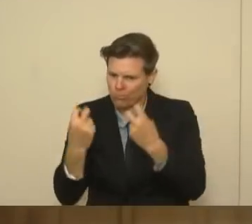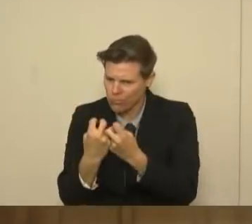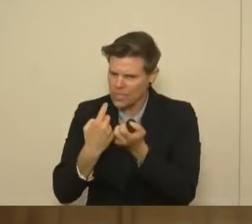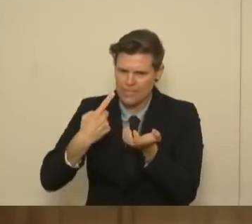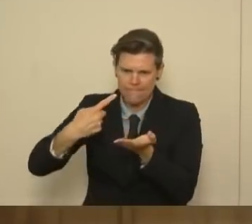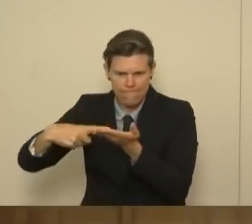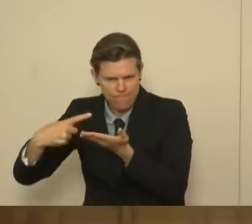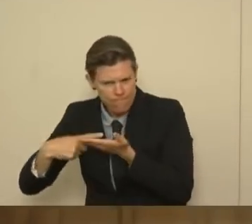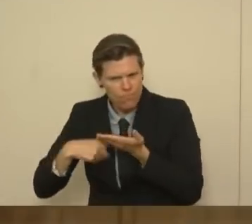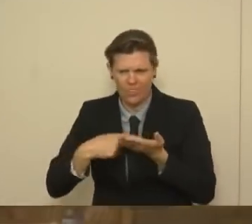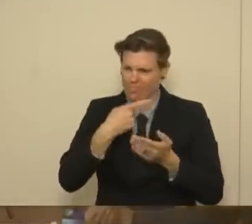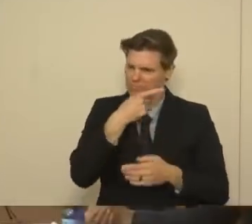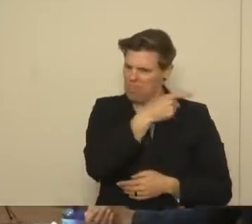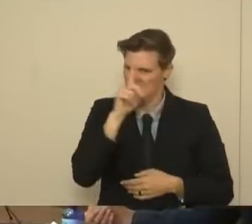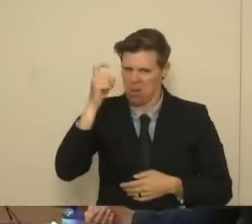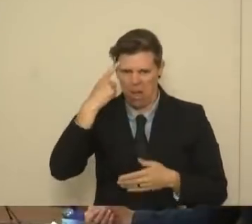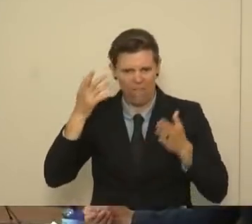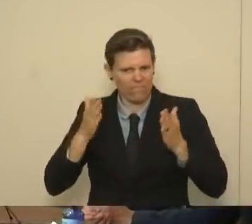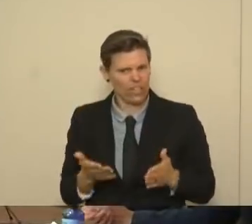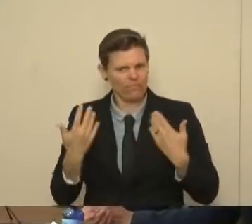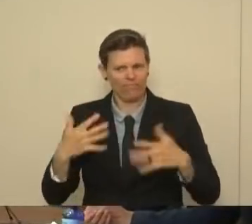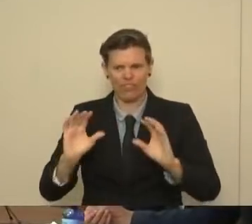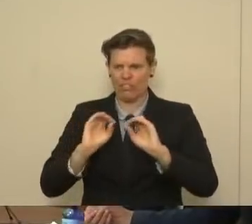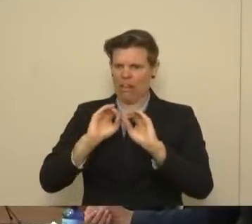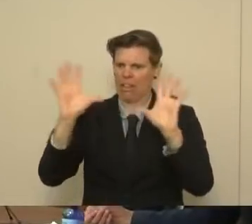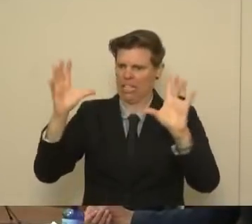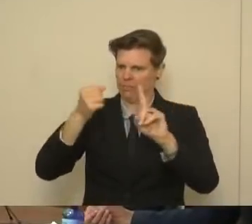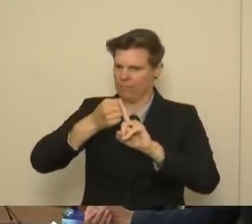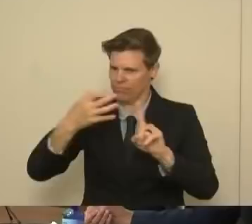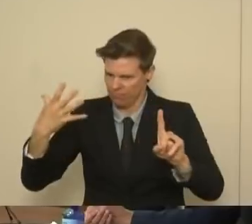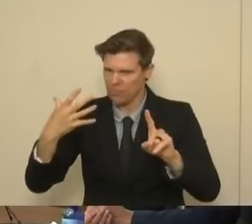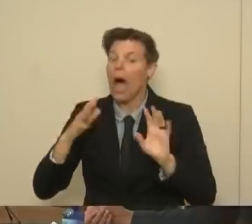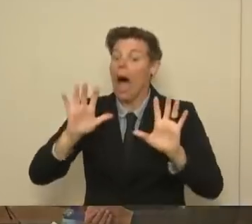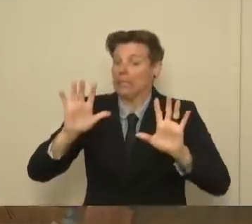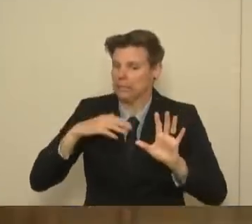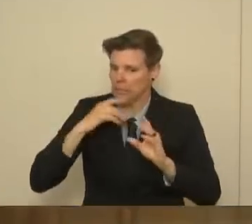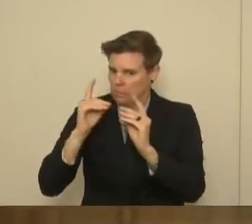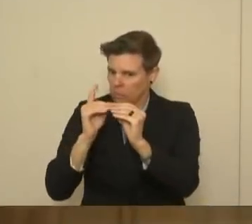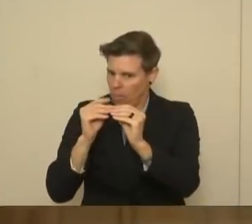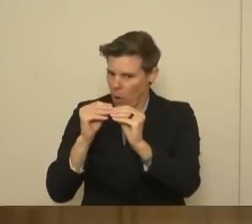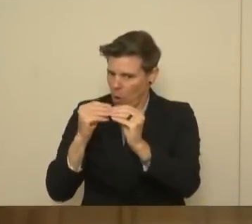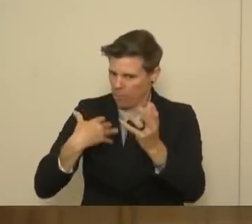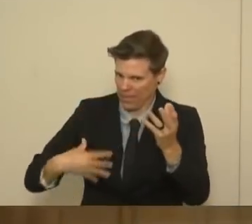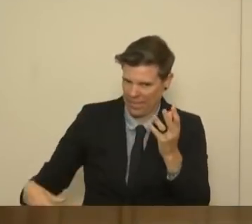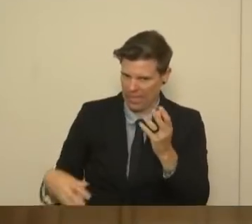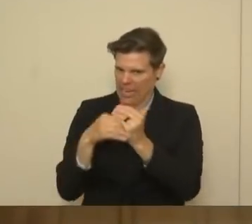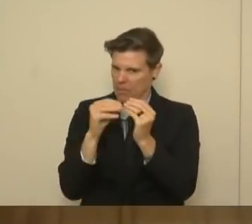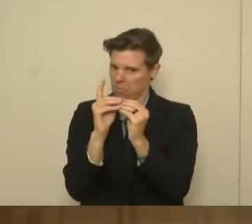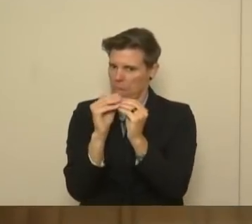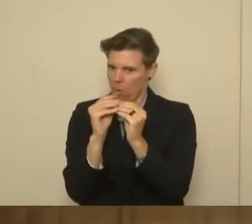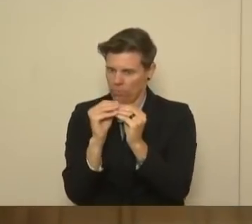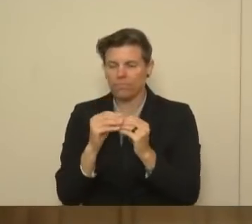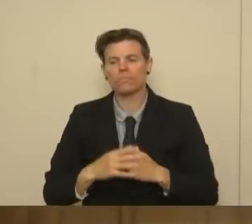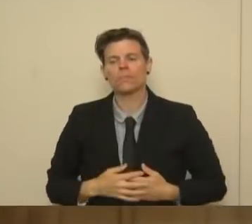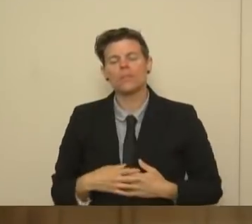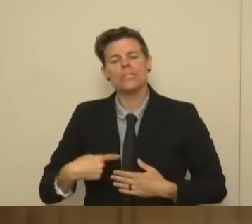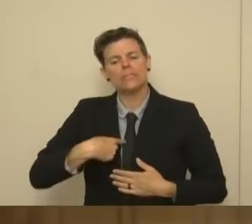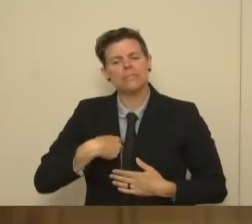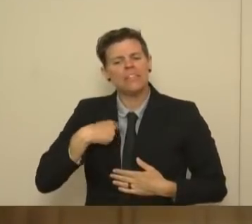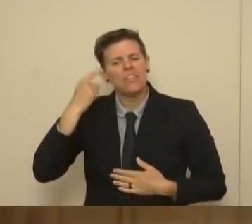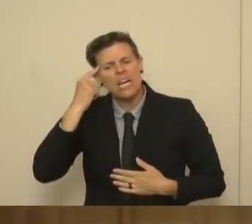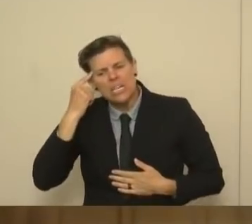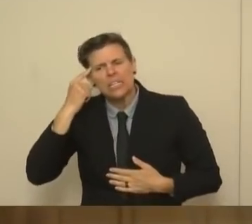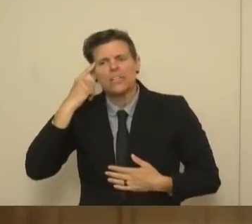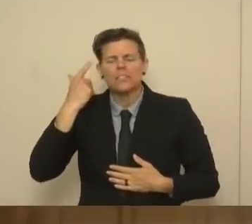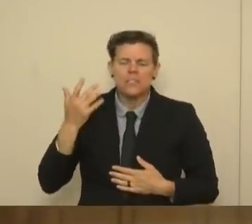that. And maybe, go. One question. I'm kind of in my head thinking that vaccine